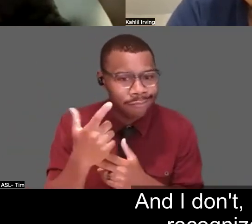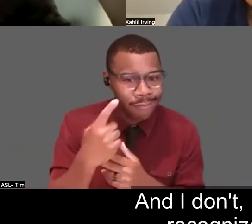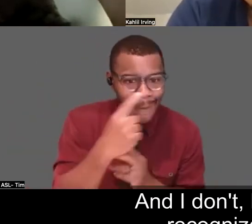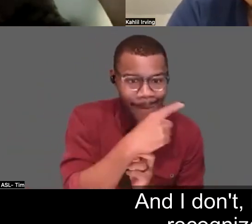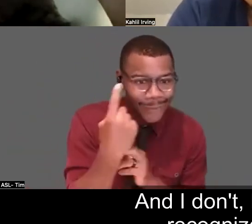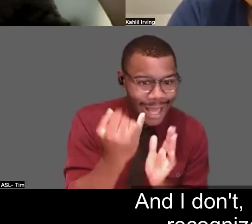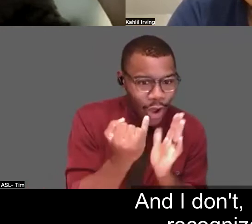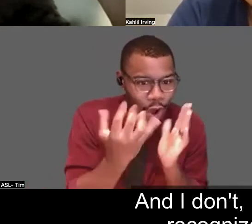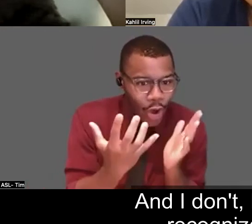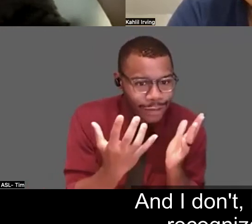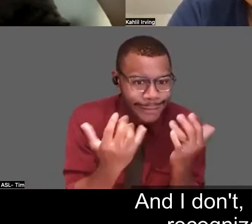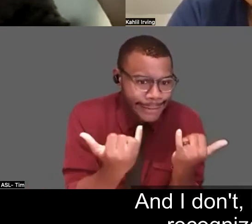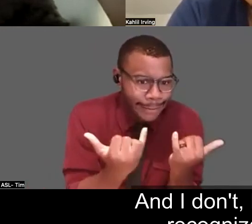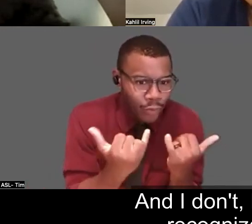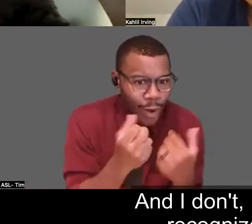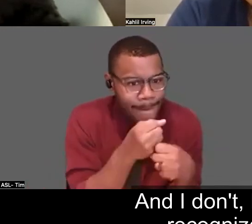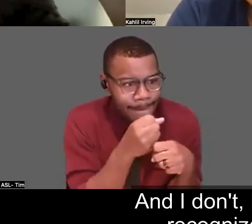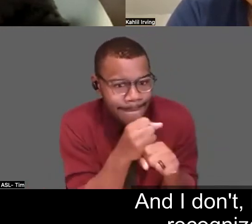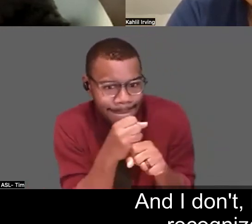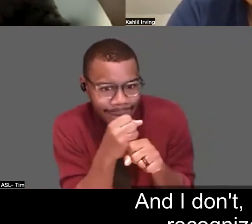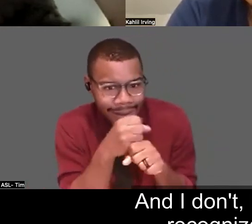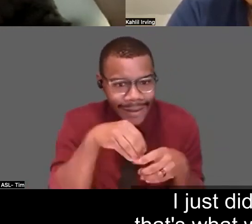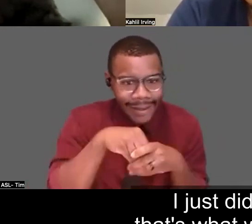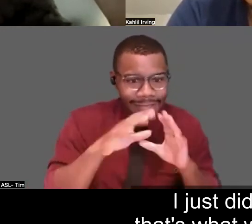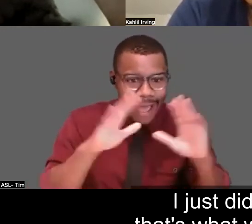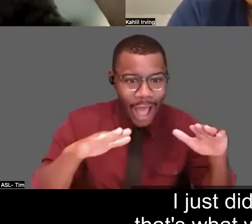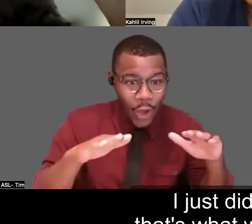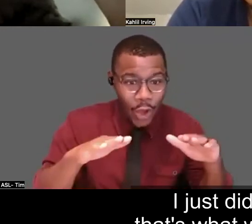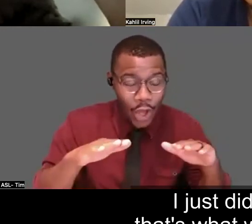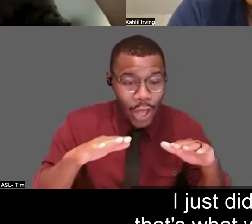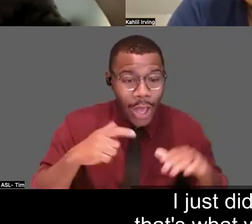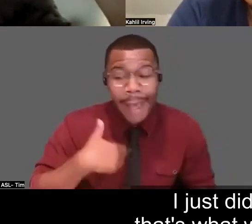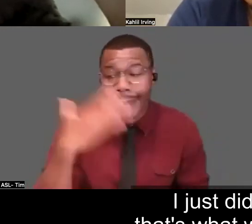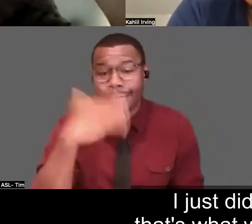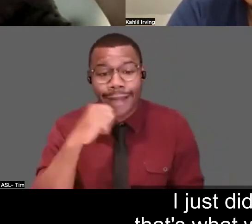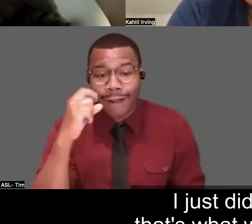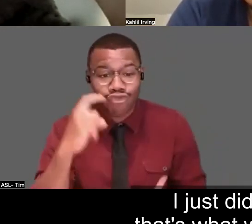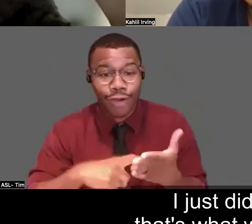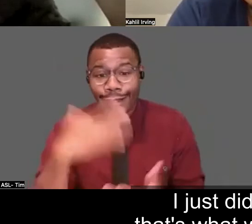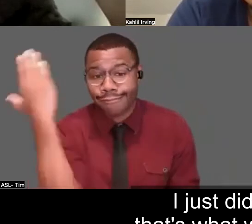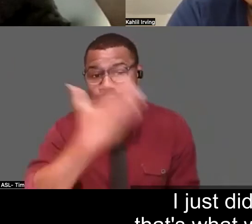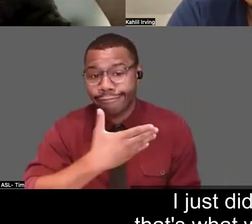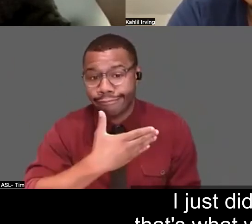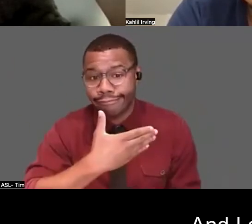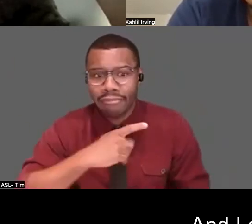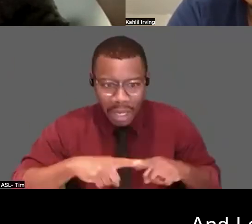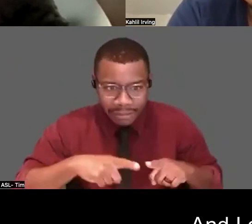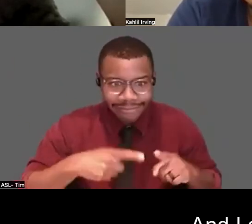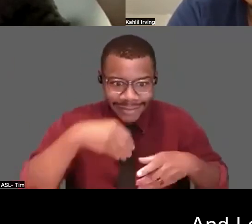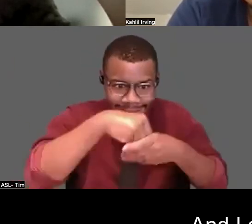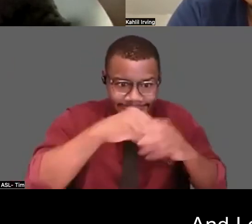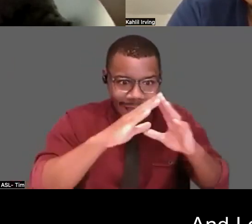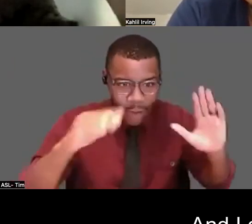And I didn't somehow recognize what it was. Like, I just didn't know that that's what was in the house.